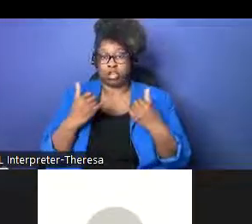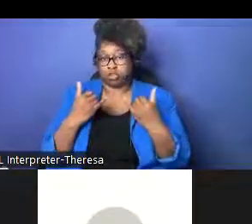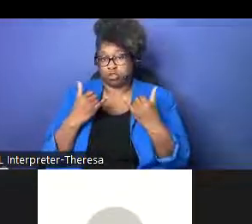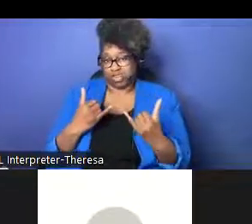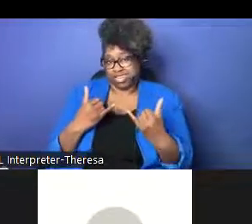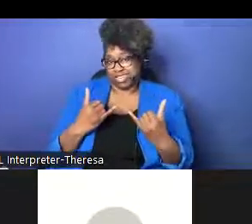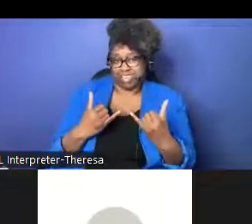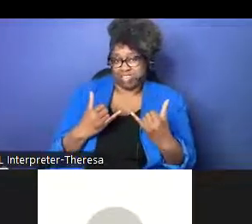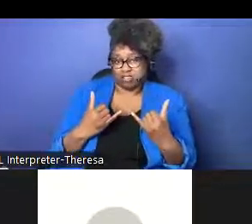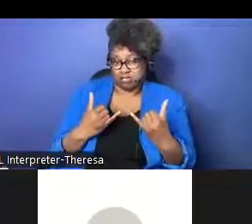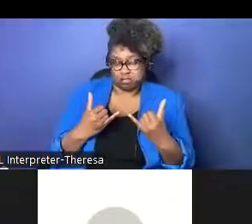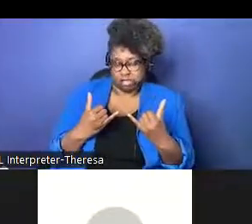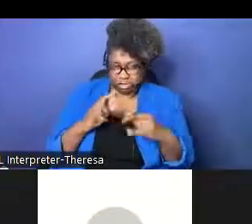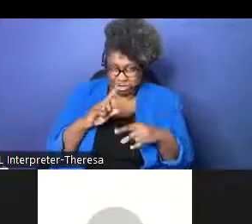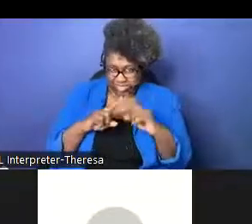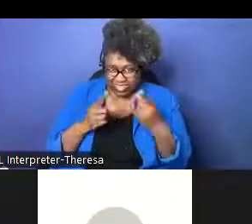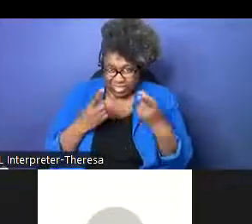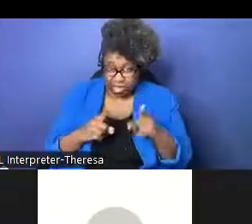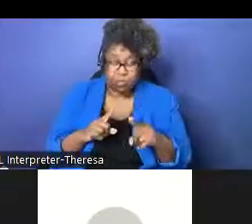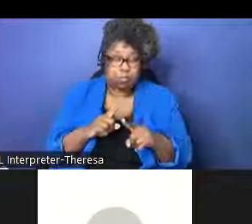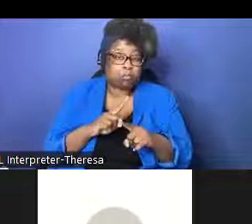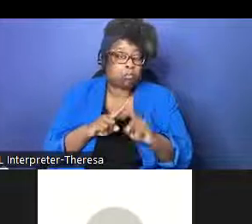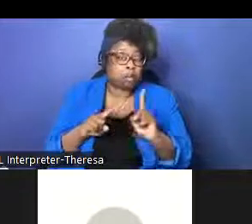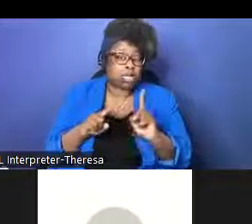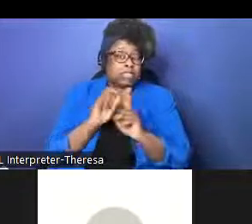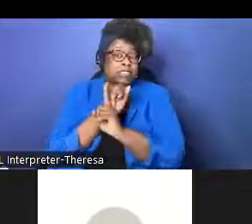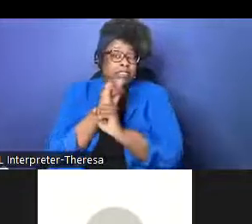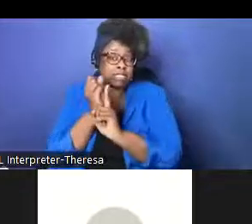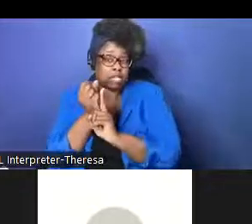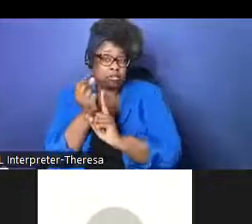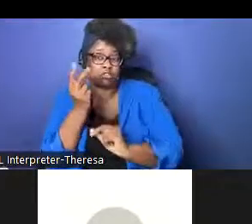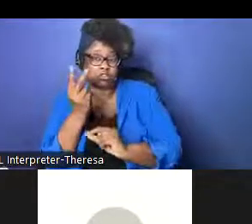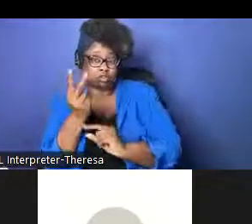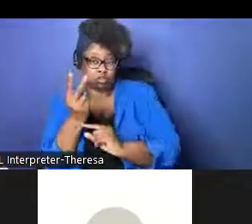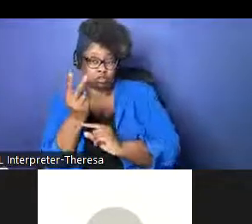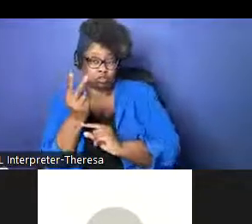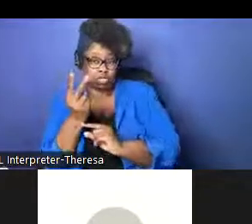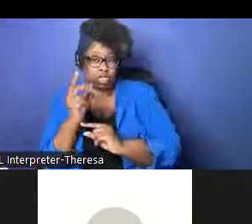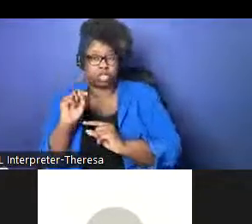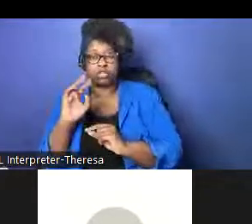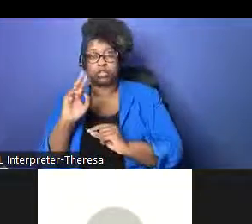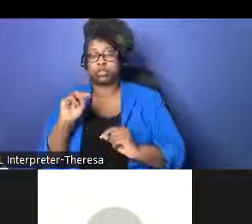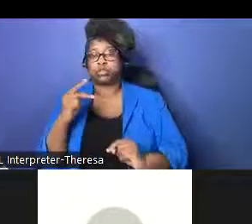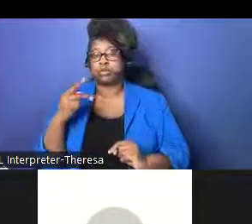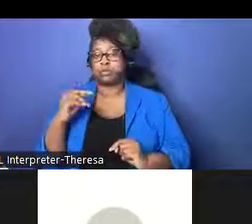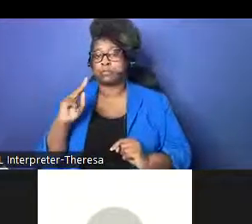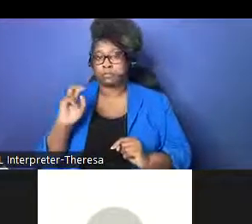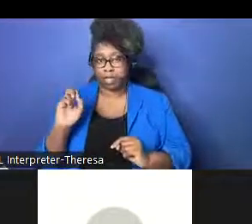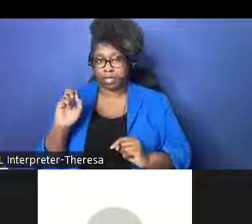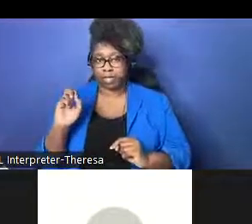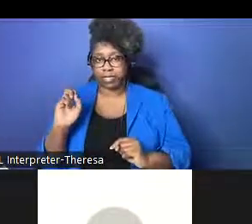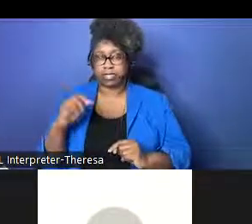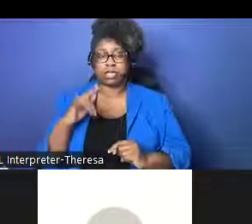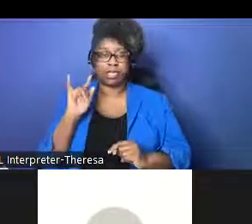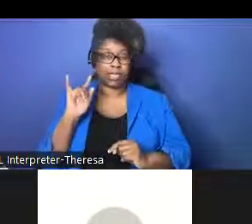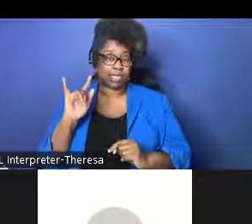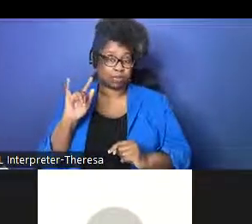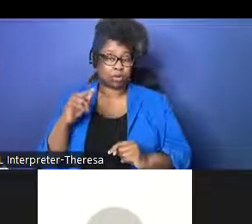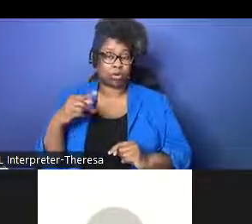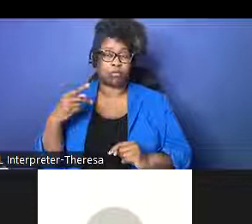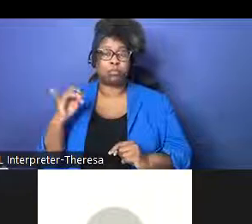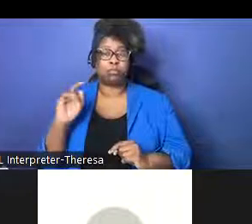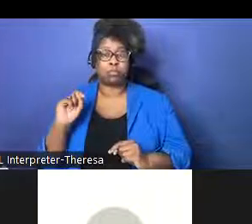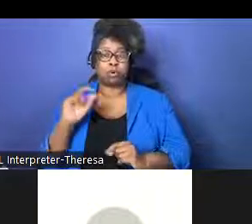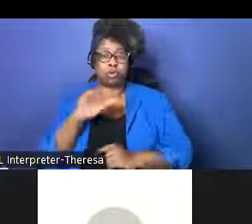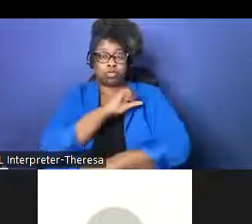paradigm, but we see a shift within scenario 2 where the turnpike, the airport and port authority,